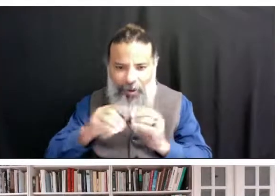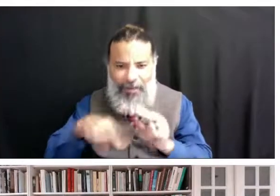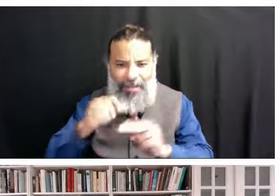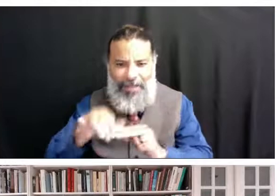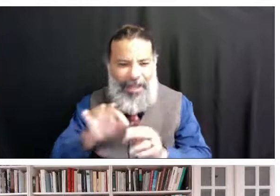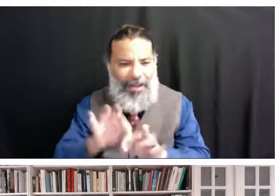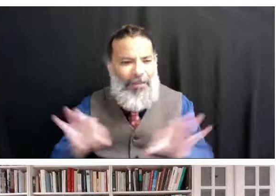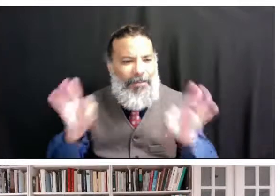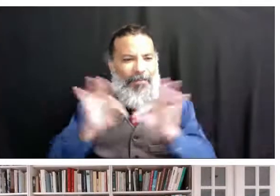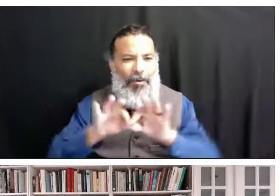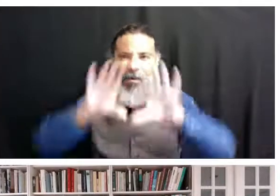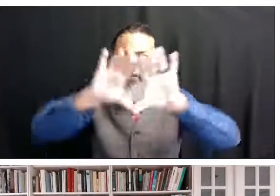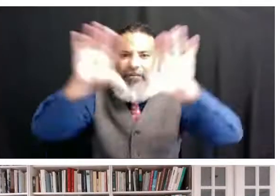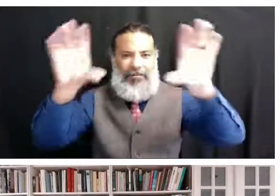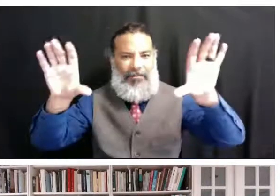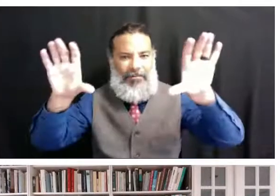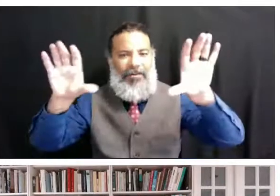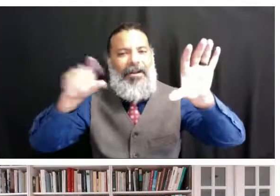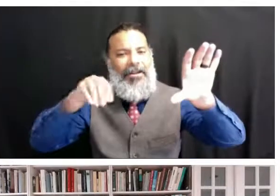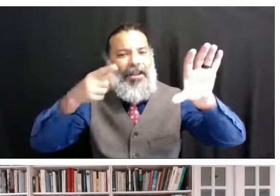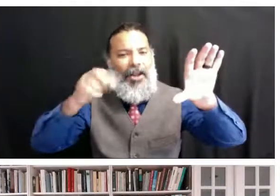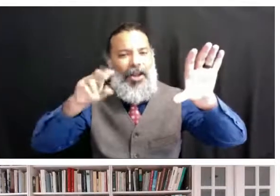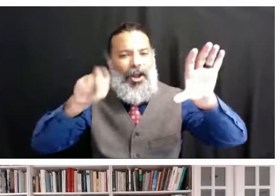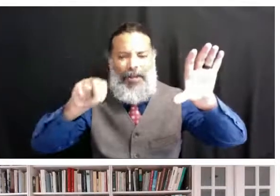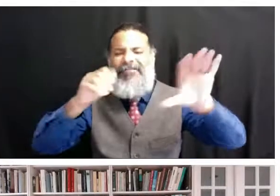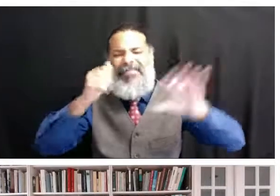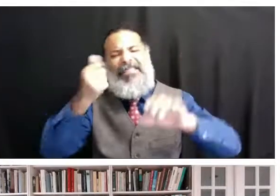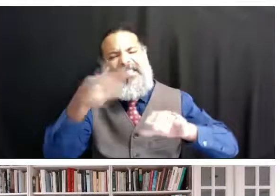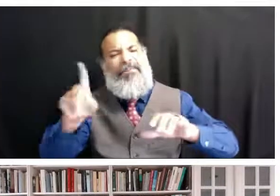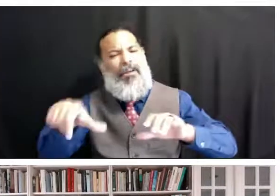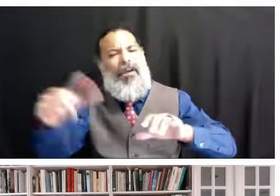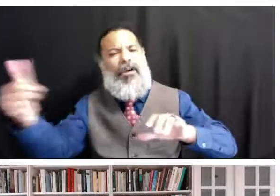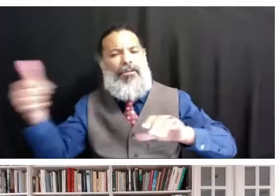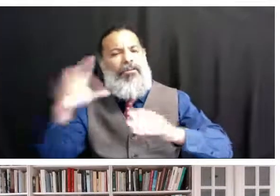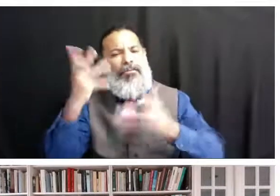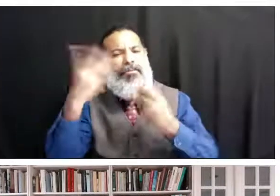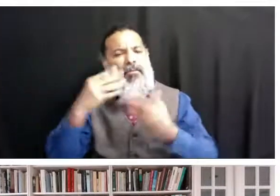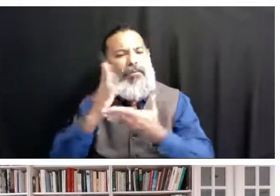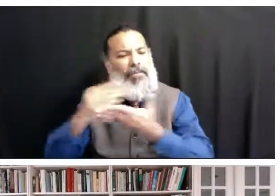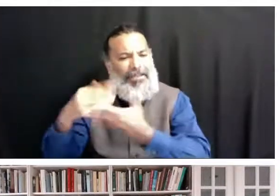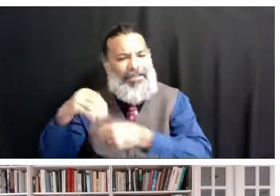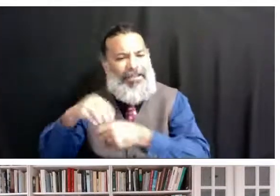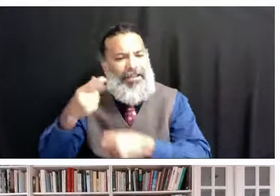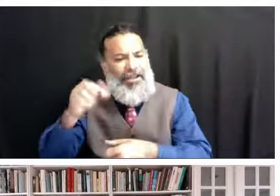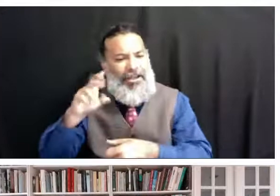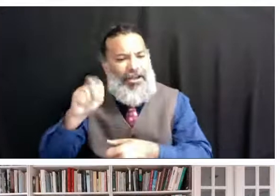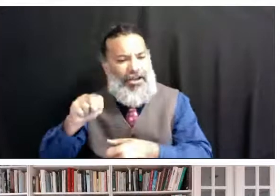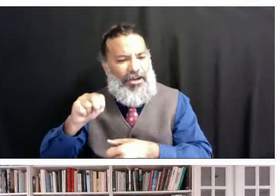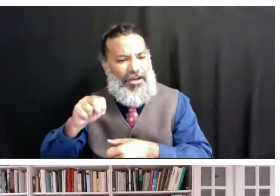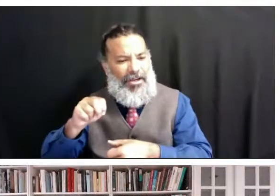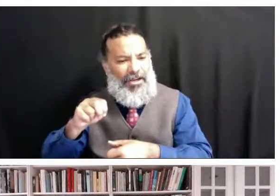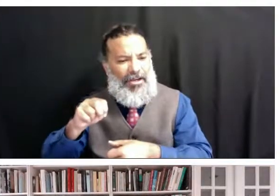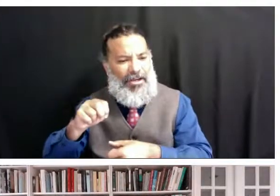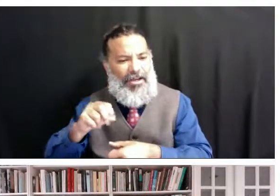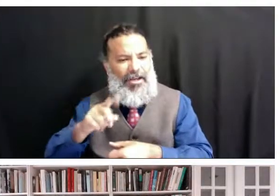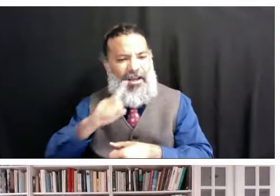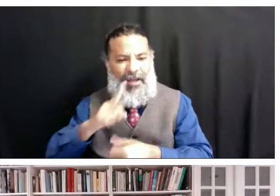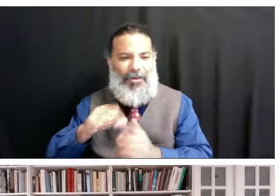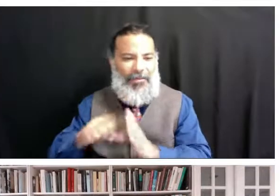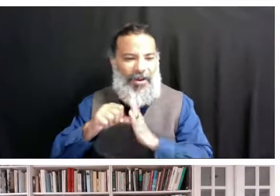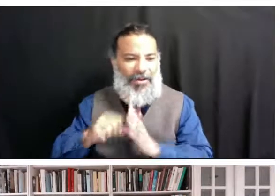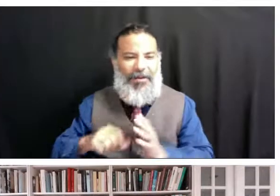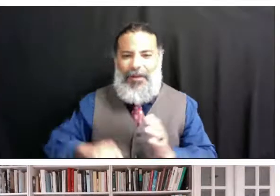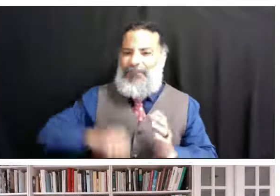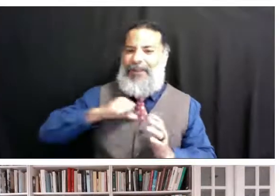important pedimental sculpture in the garden. And there's several other beautiful pieces in the garden as well. I know you're particularly proud